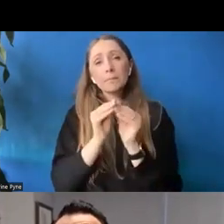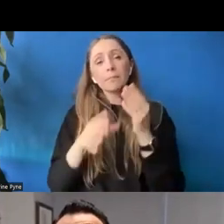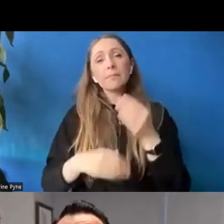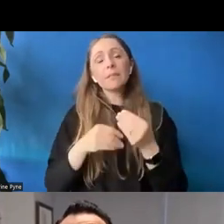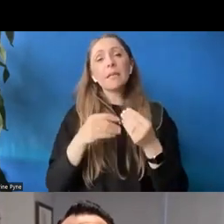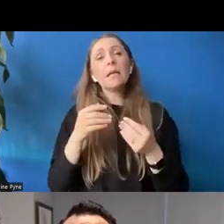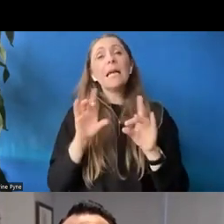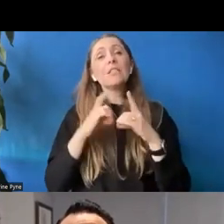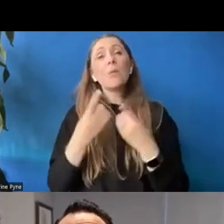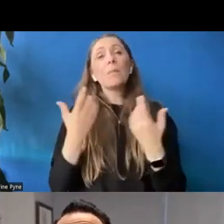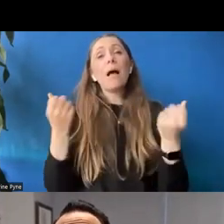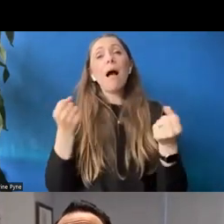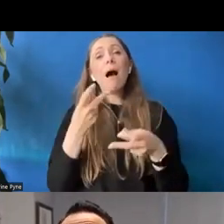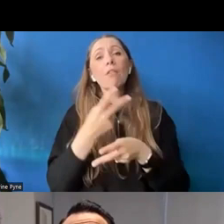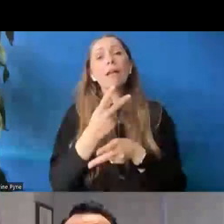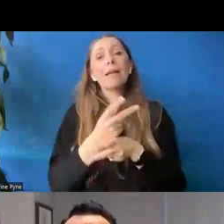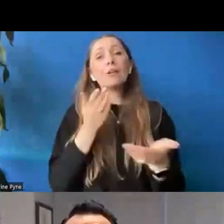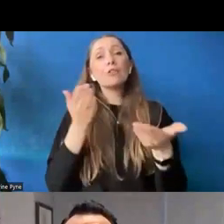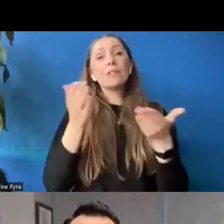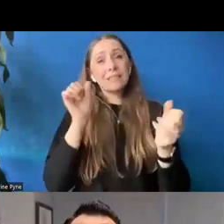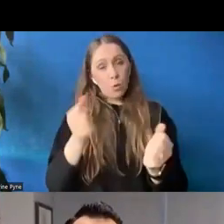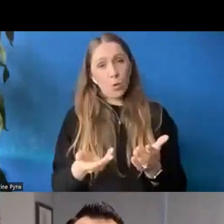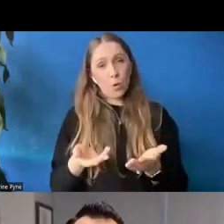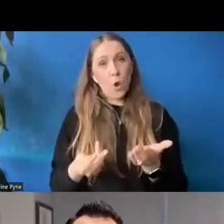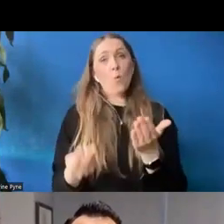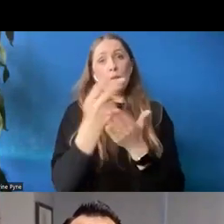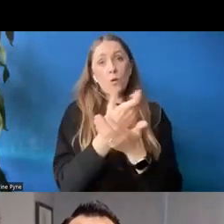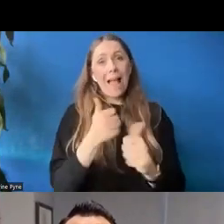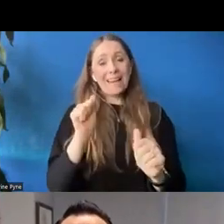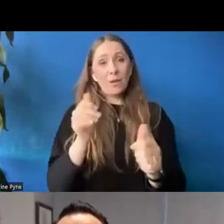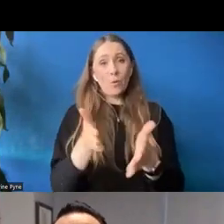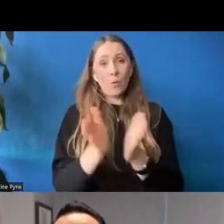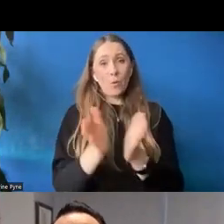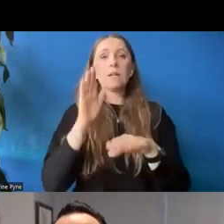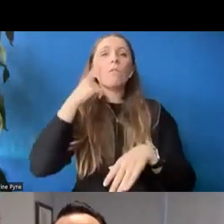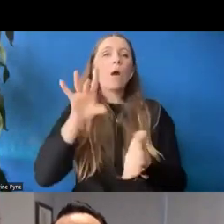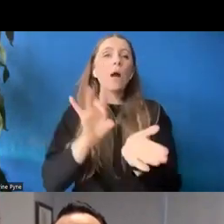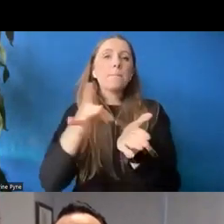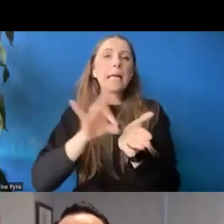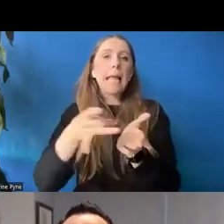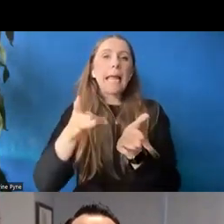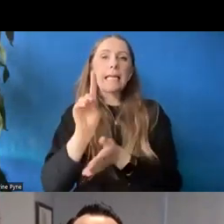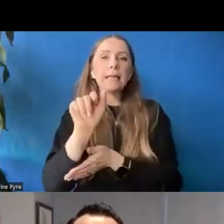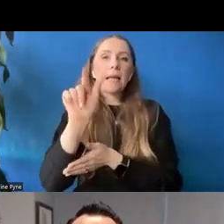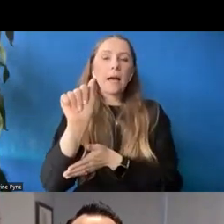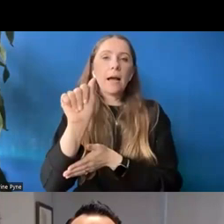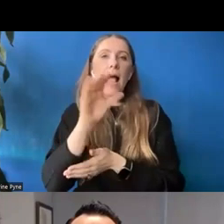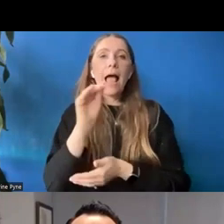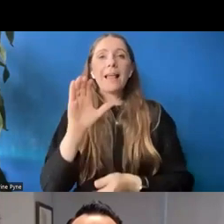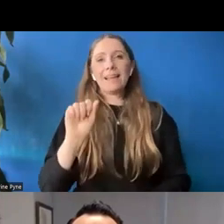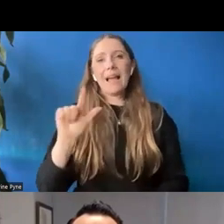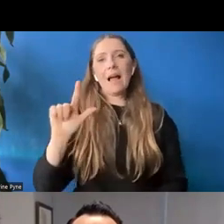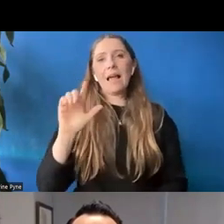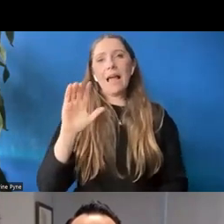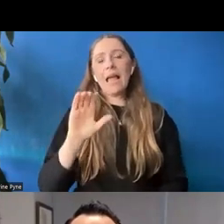Healthcare Services will need to review any requests that include Medicaid data. And the CalHHS Committee for the